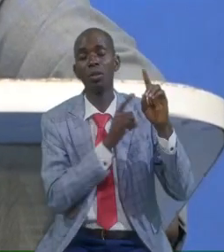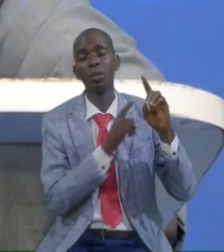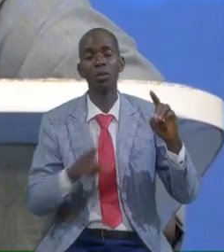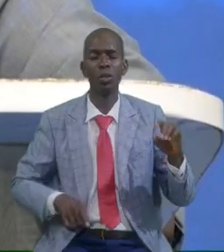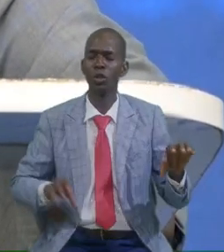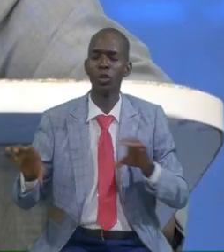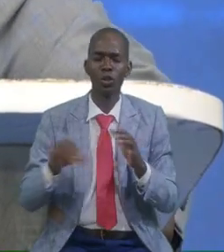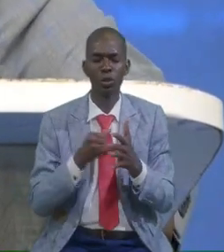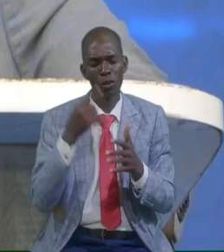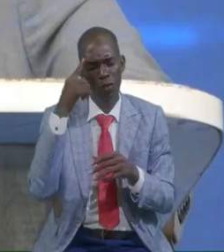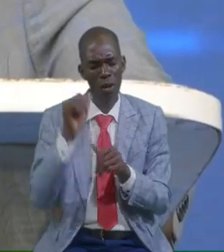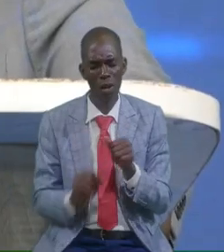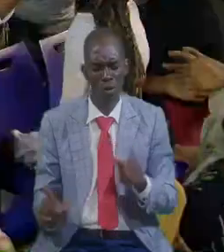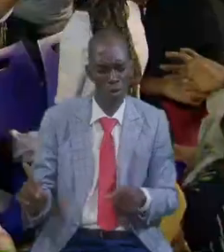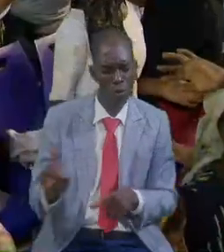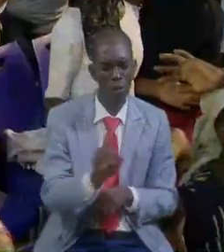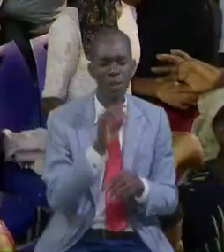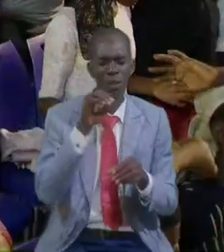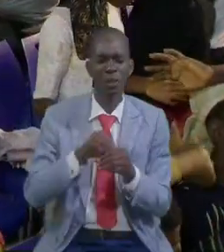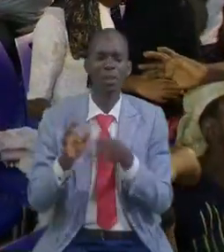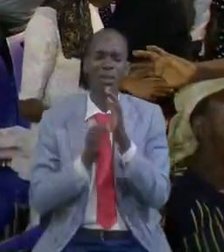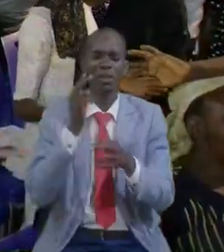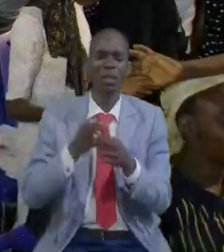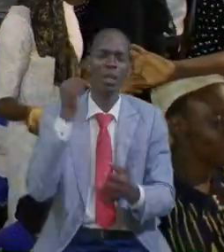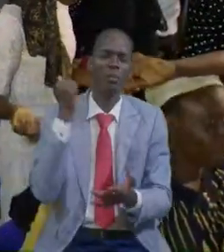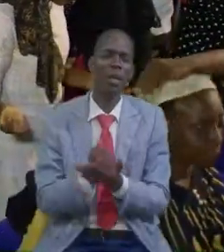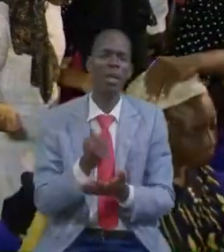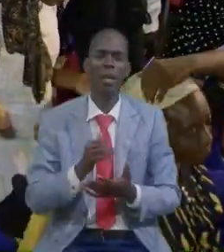for everyone in Jesus' name.